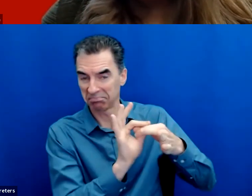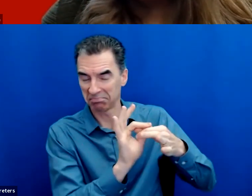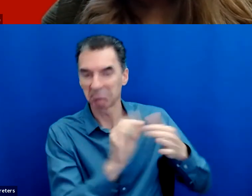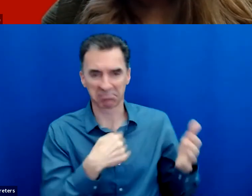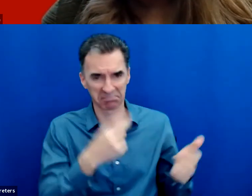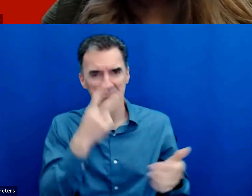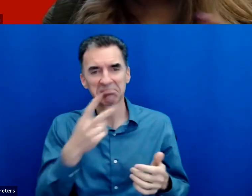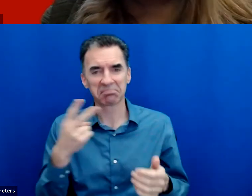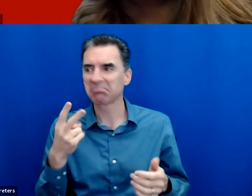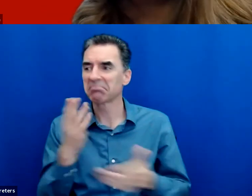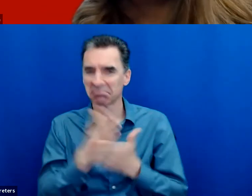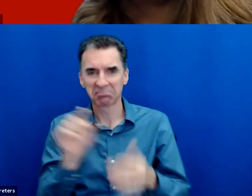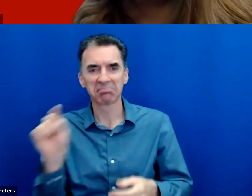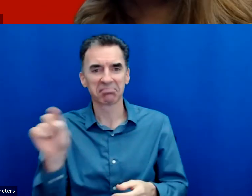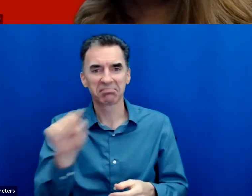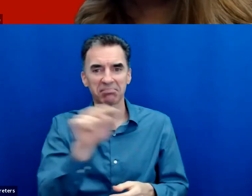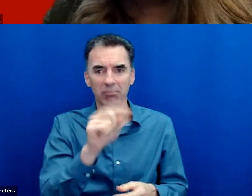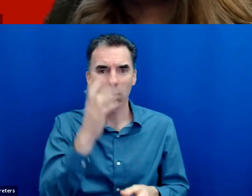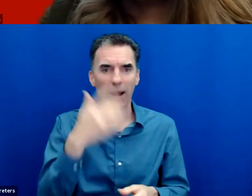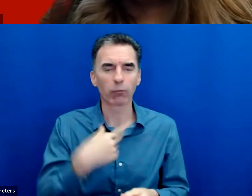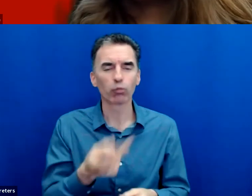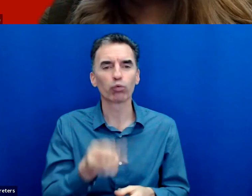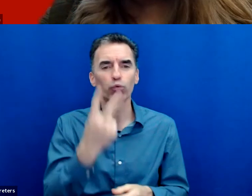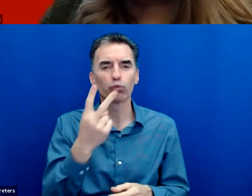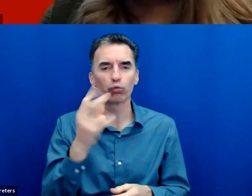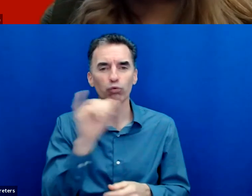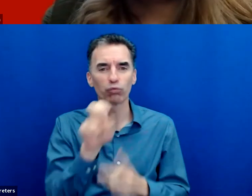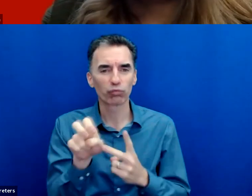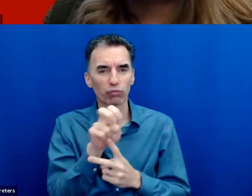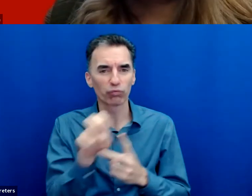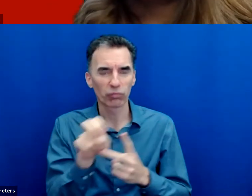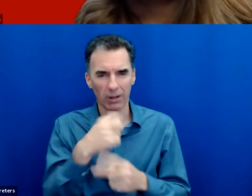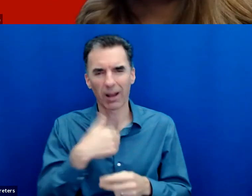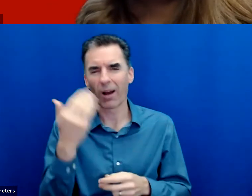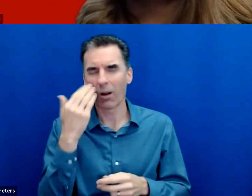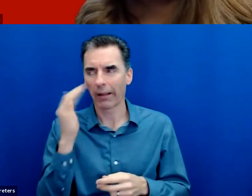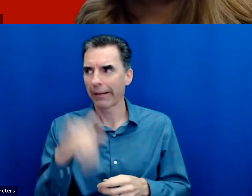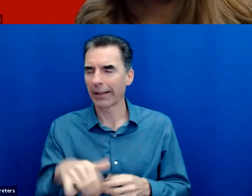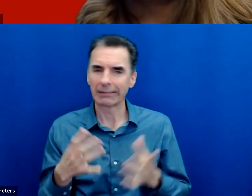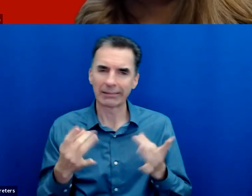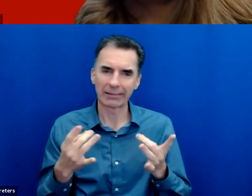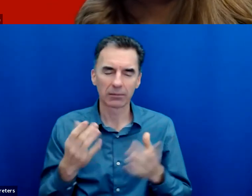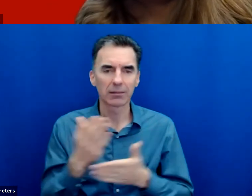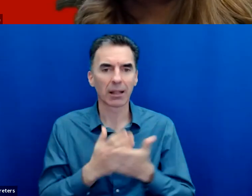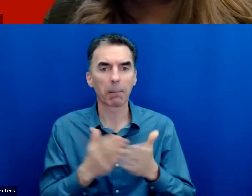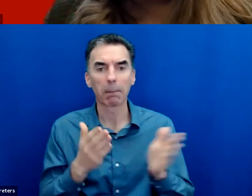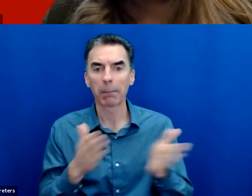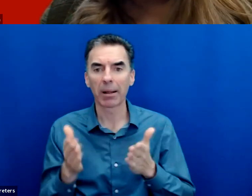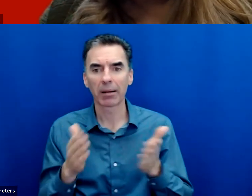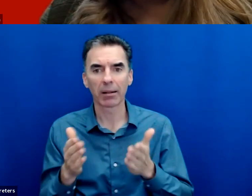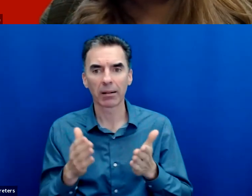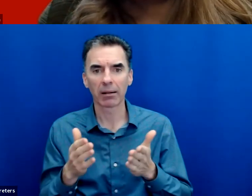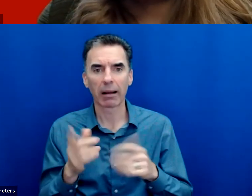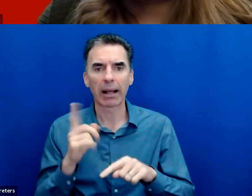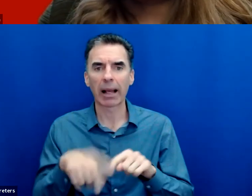with individuals because they have the dual insurance. I know it's sort of a hassle because our plans do not currently allow for anybody to opt